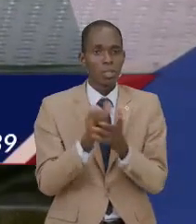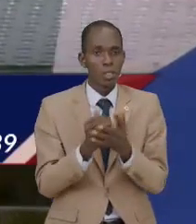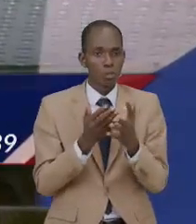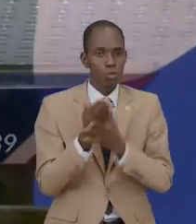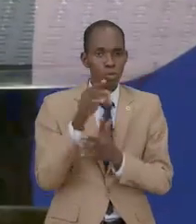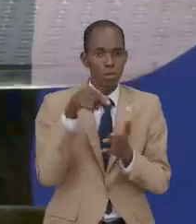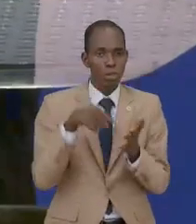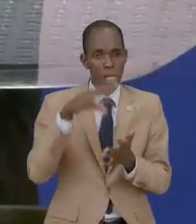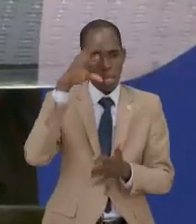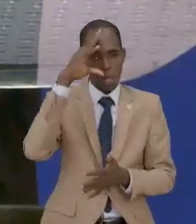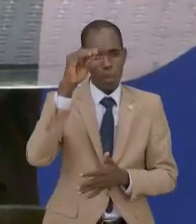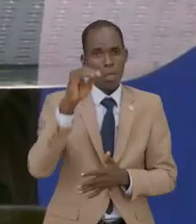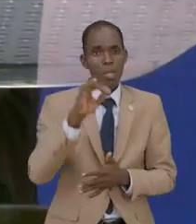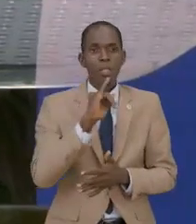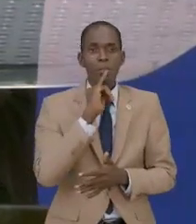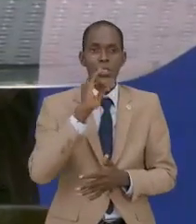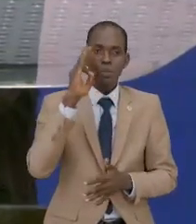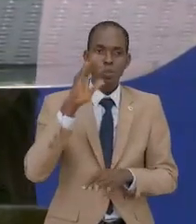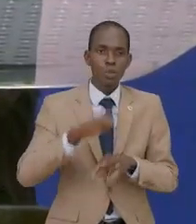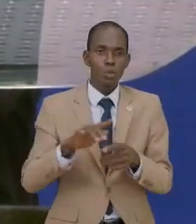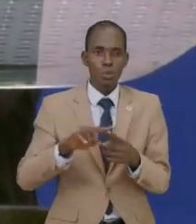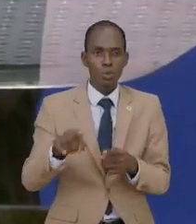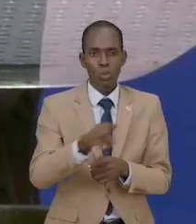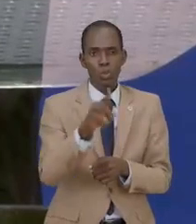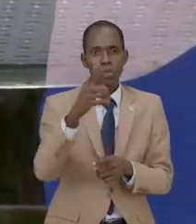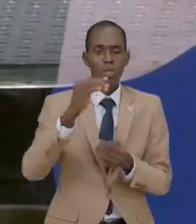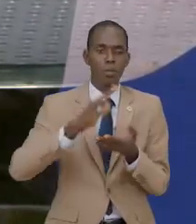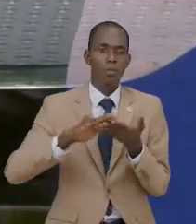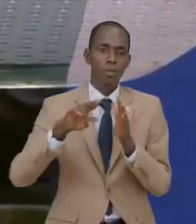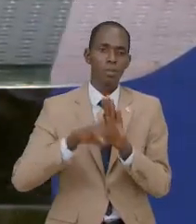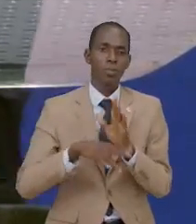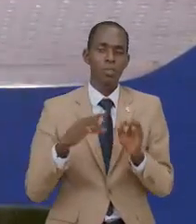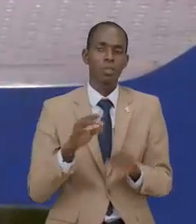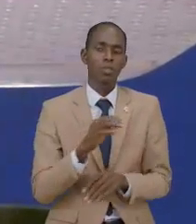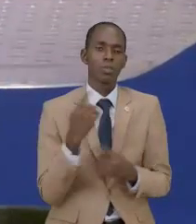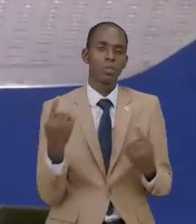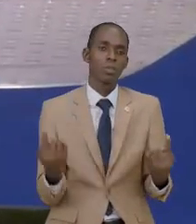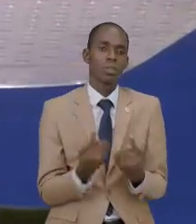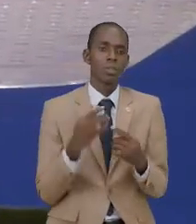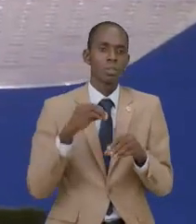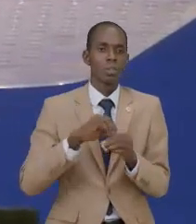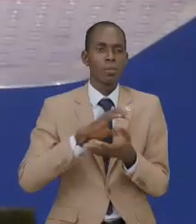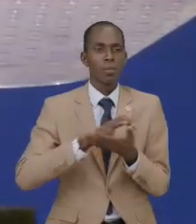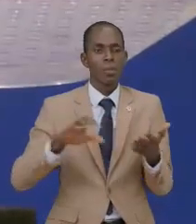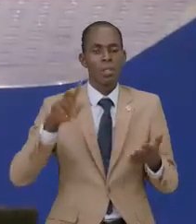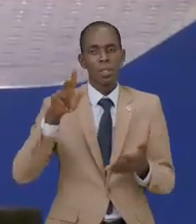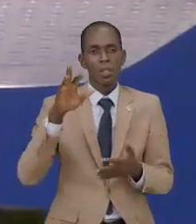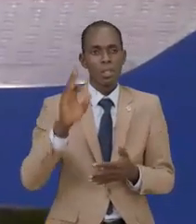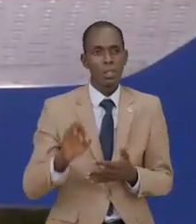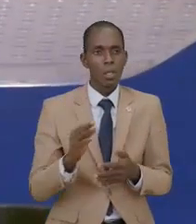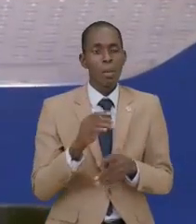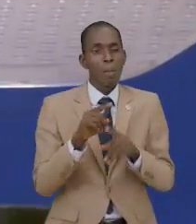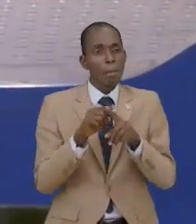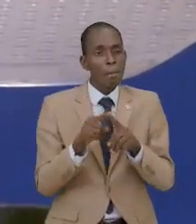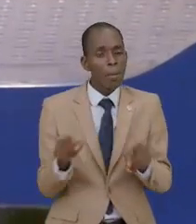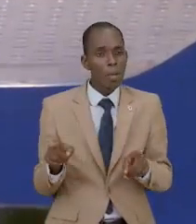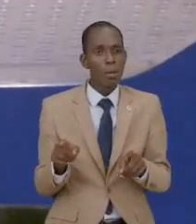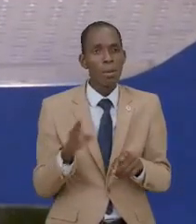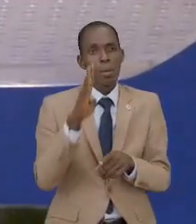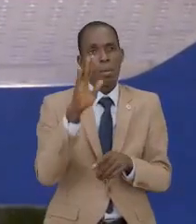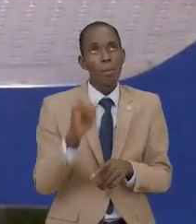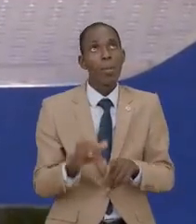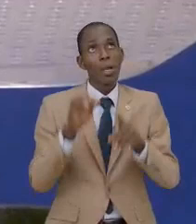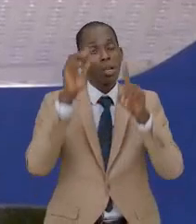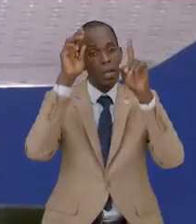you the forgiveness of sin. Verse 39, in verse 39, but by